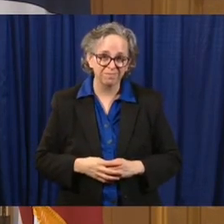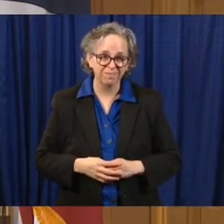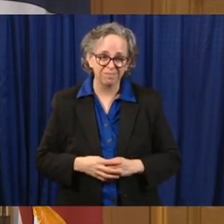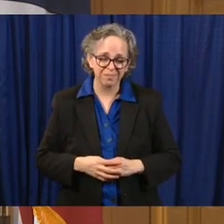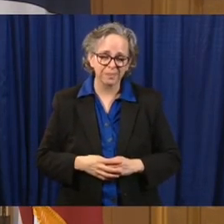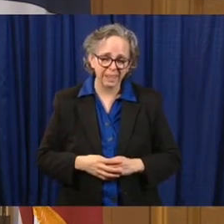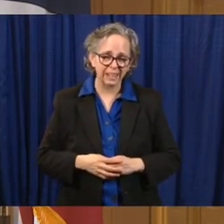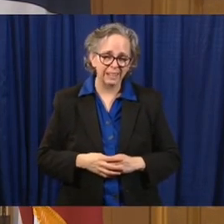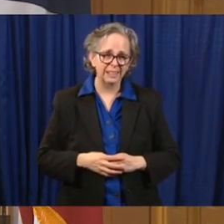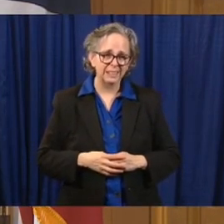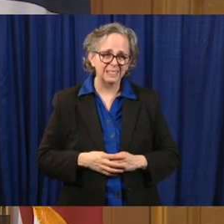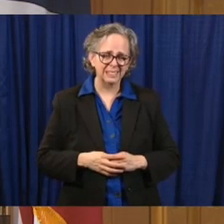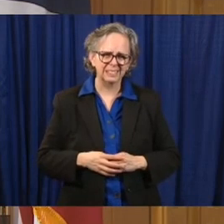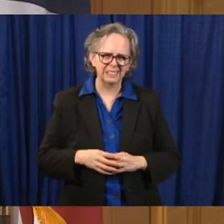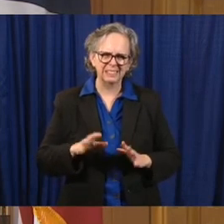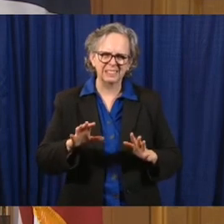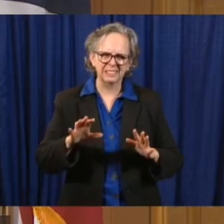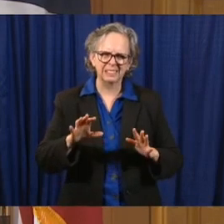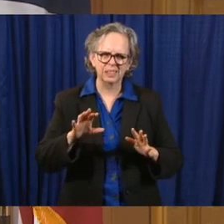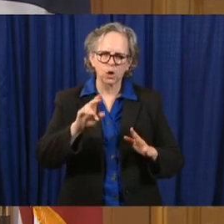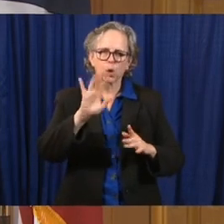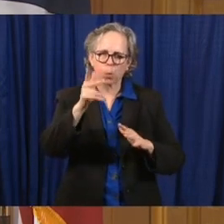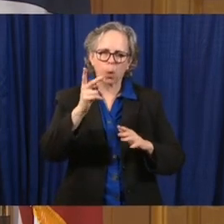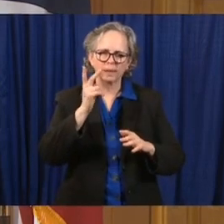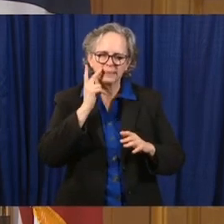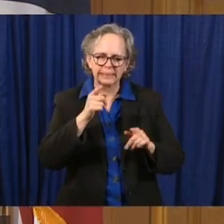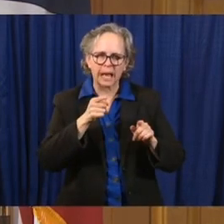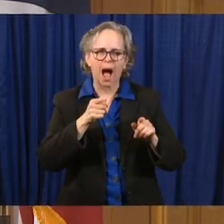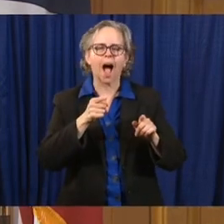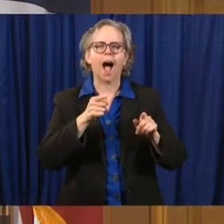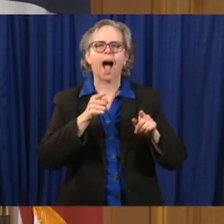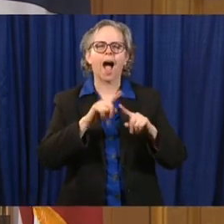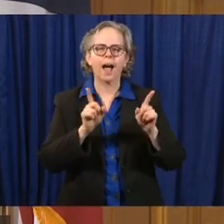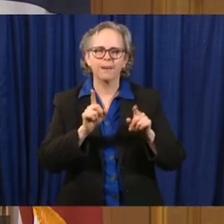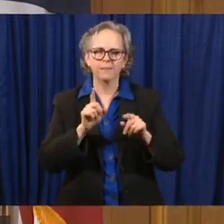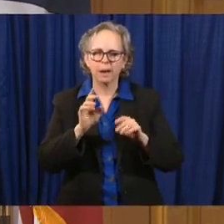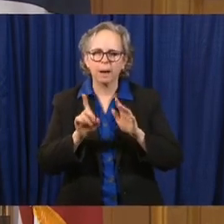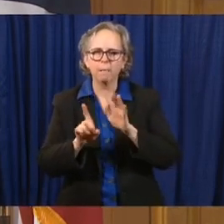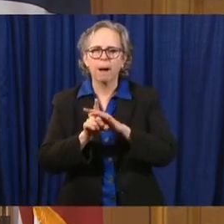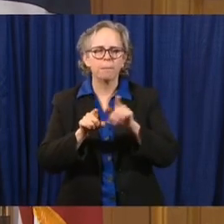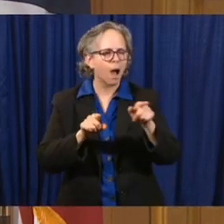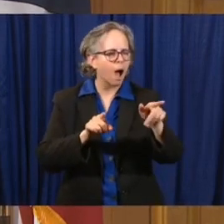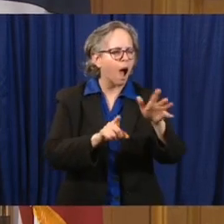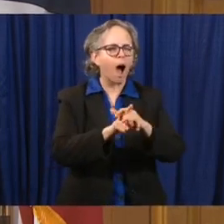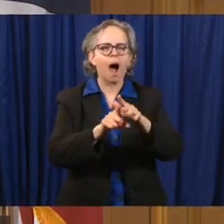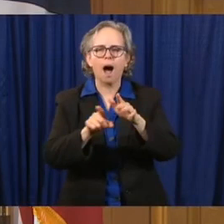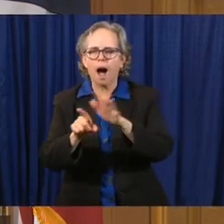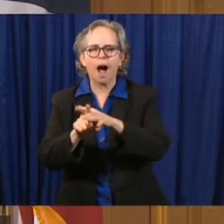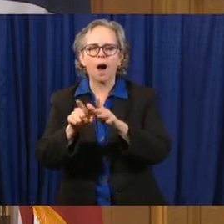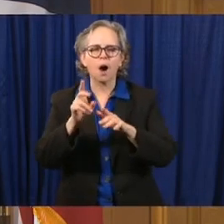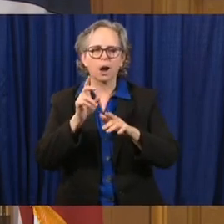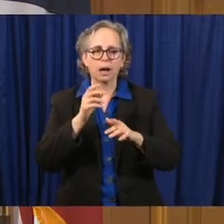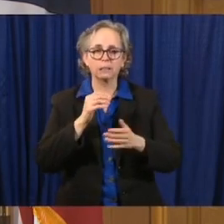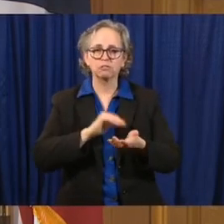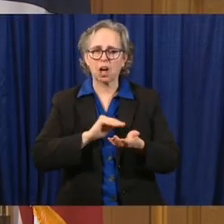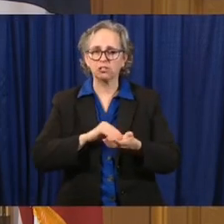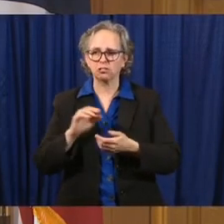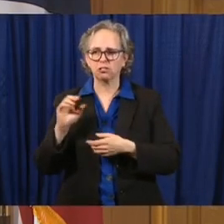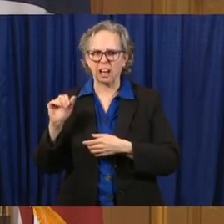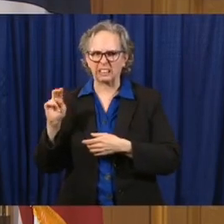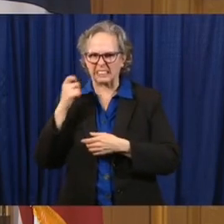together our plan, it's going to be an Ohio plan in the sense that we are different than any other state.